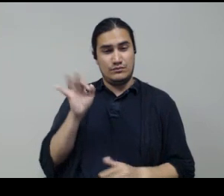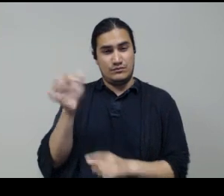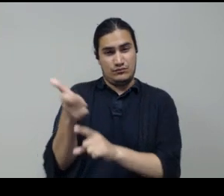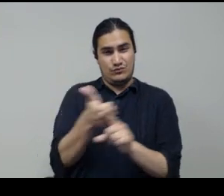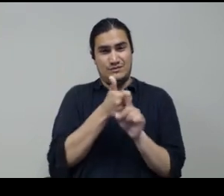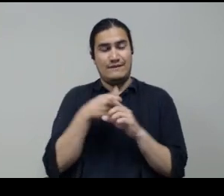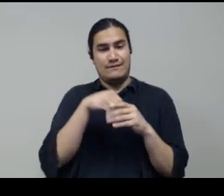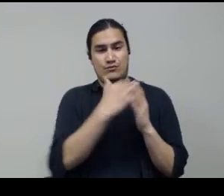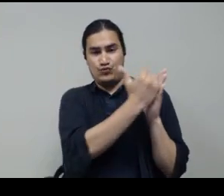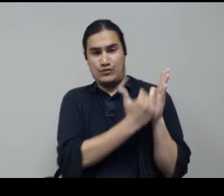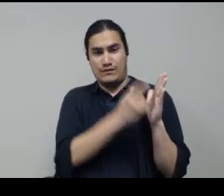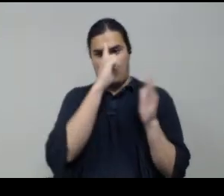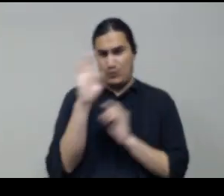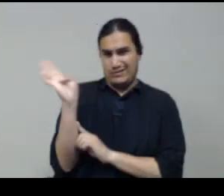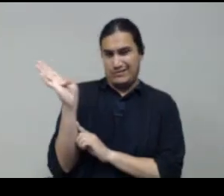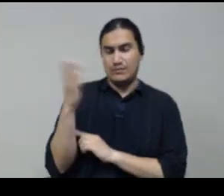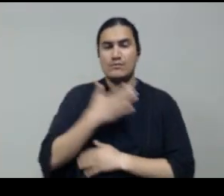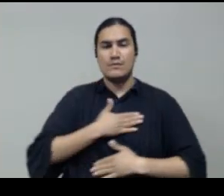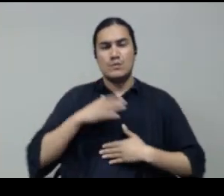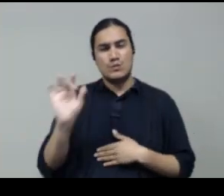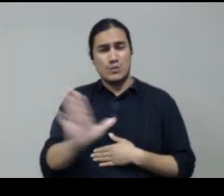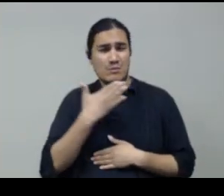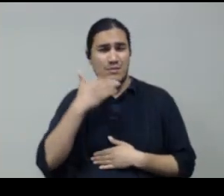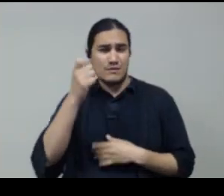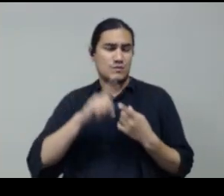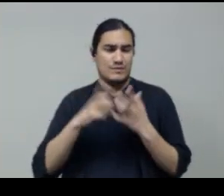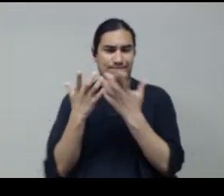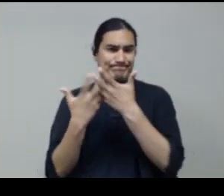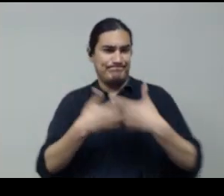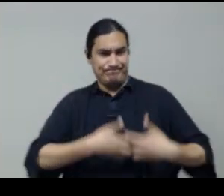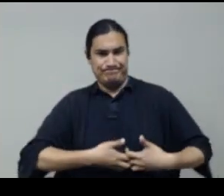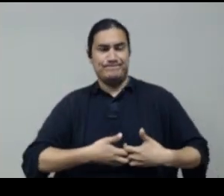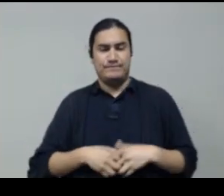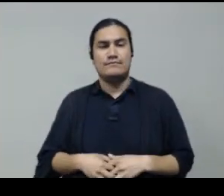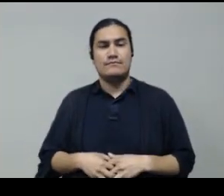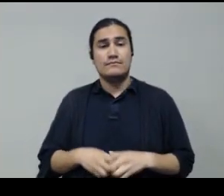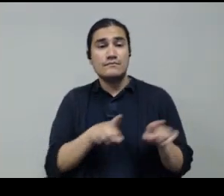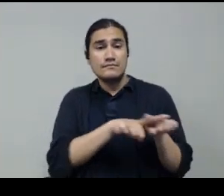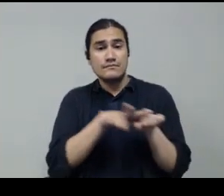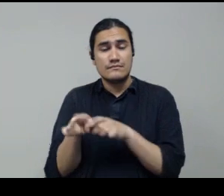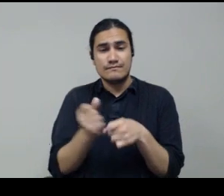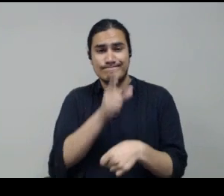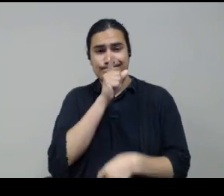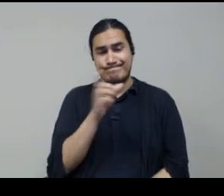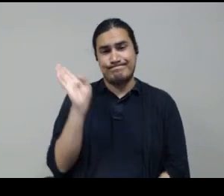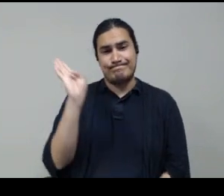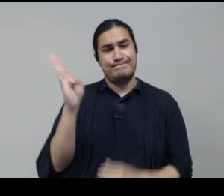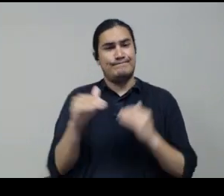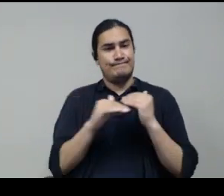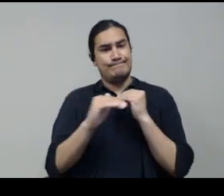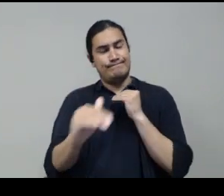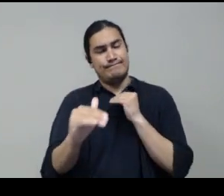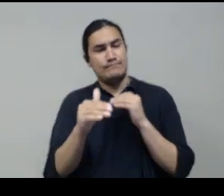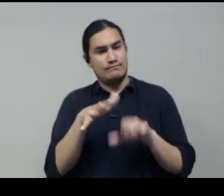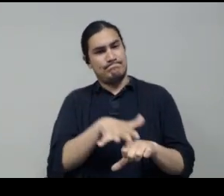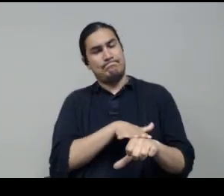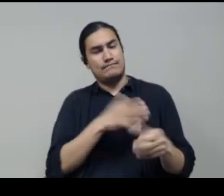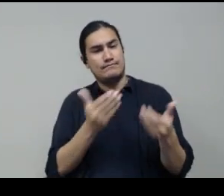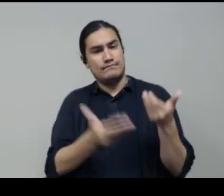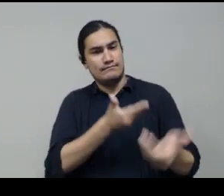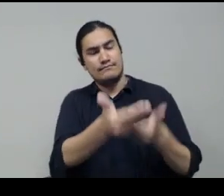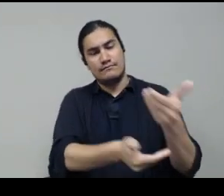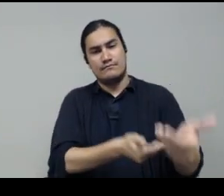make a presentation, please do your best to be succinct. Please also remember to speak at a steady pace to allow our